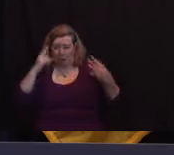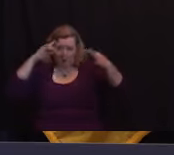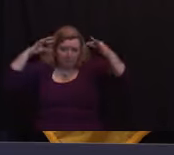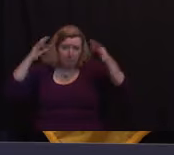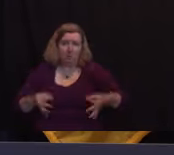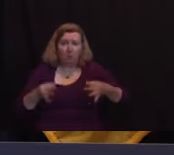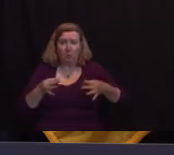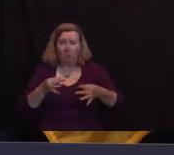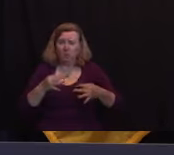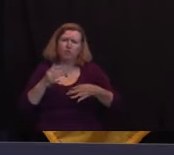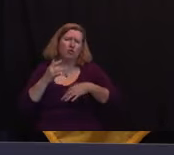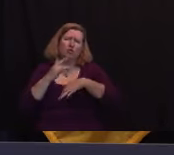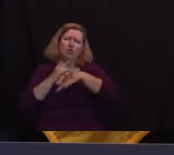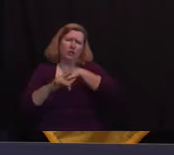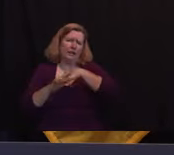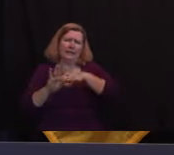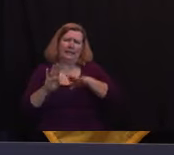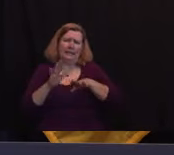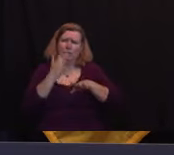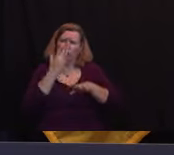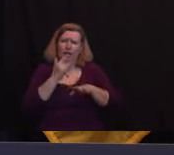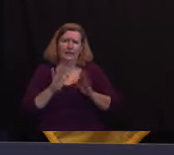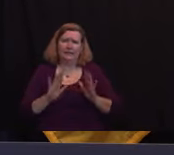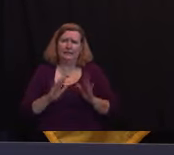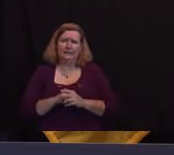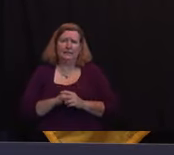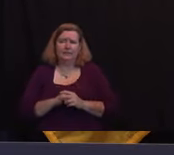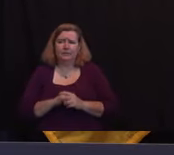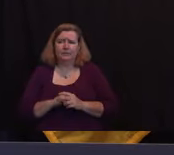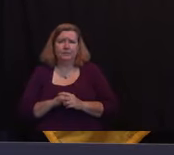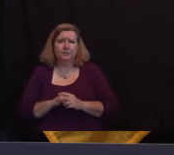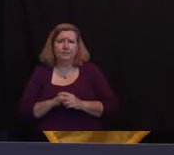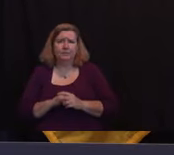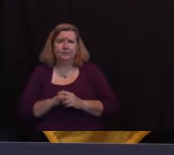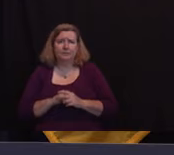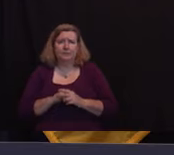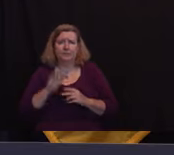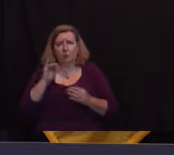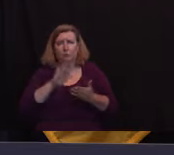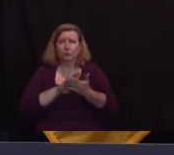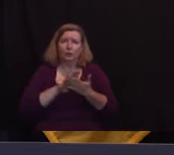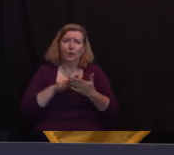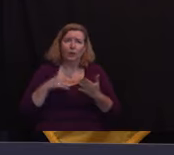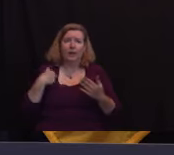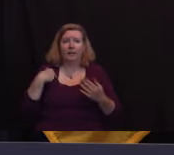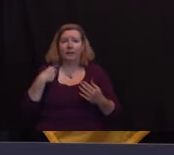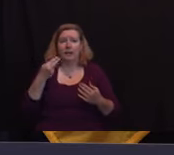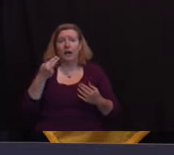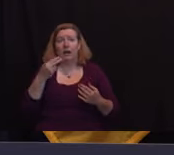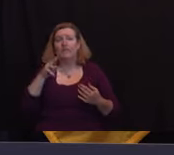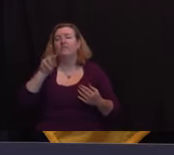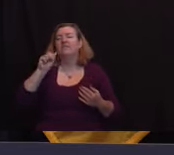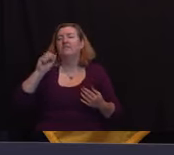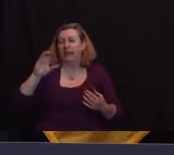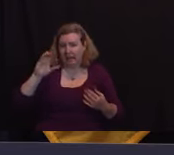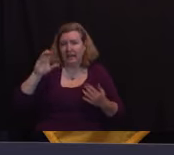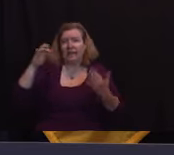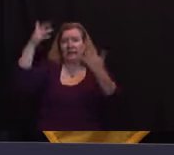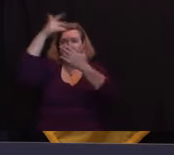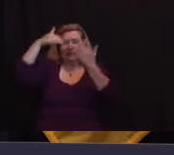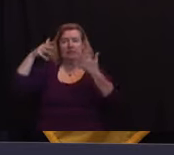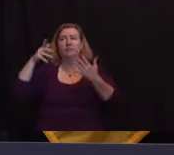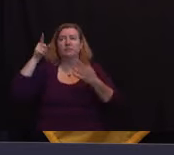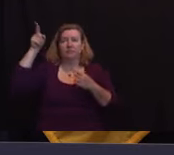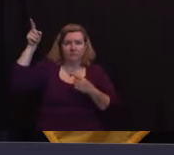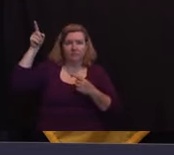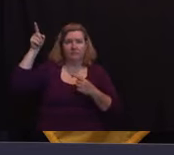HVAC system, where you got to do a lot of work with a long runway, you could make the decision on masks